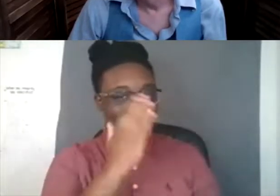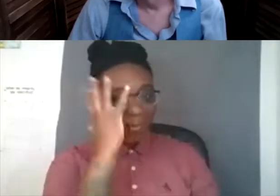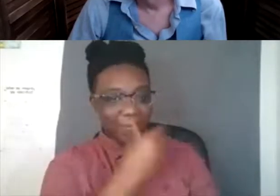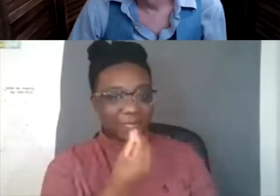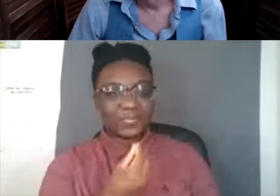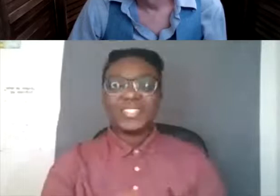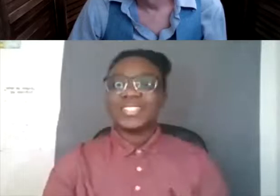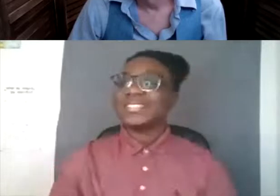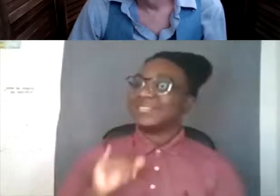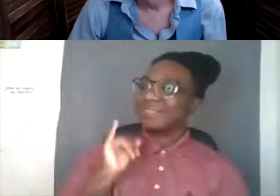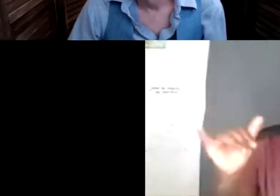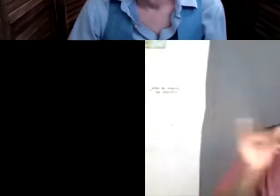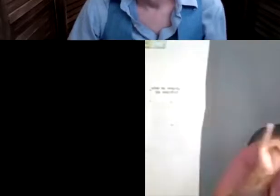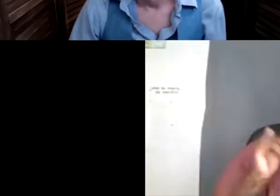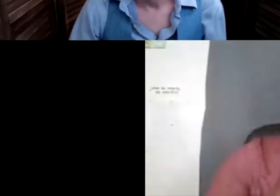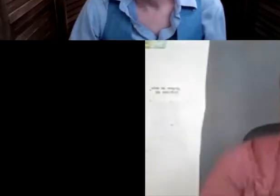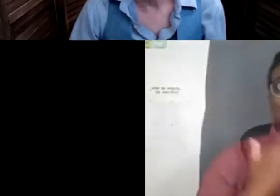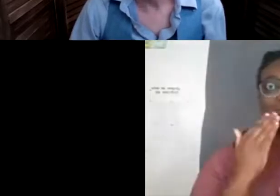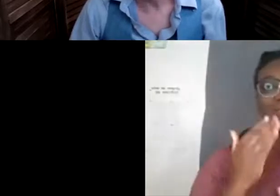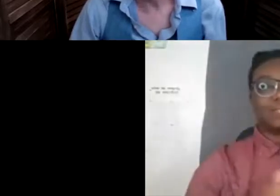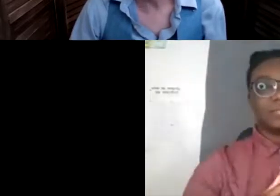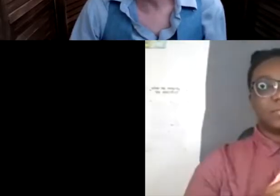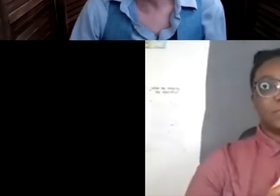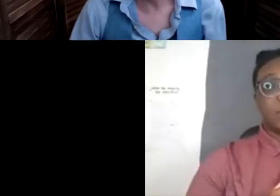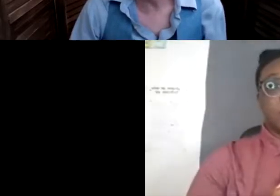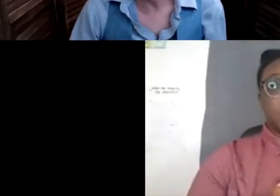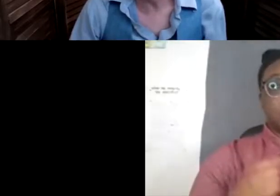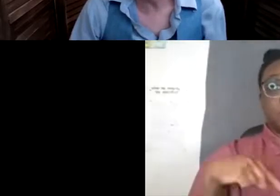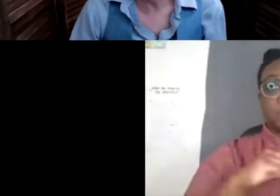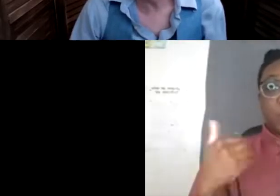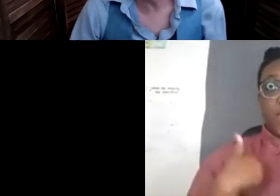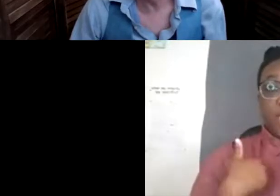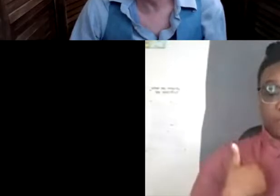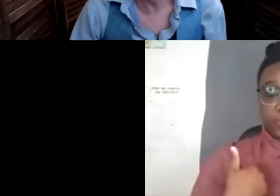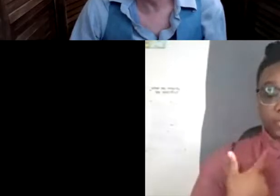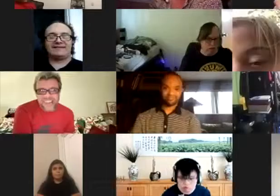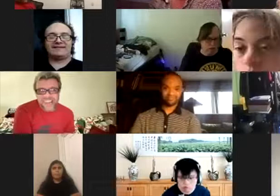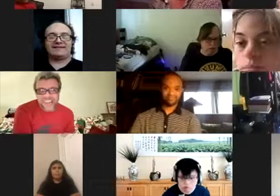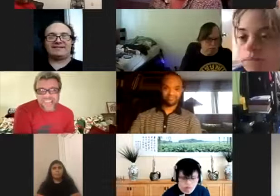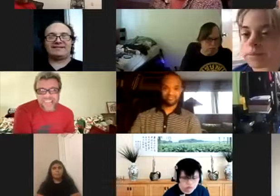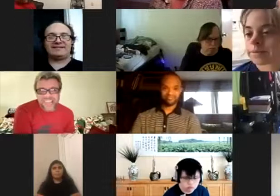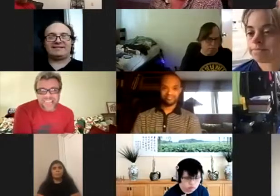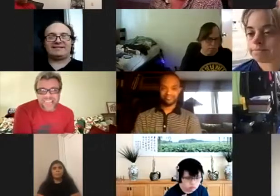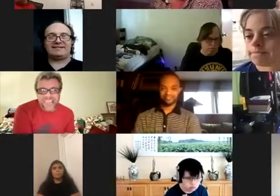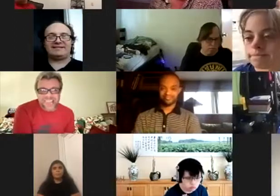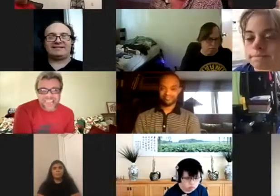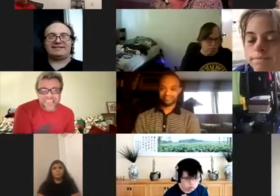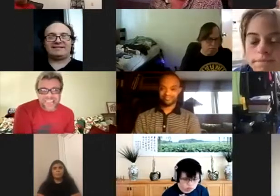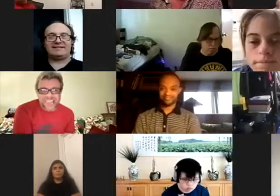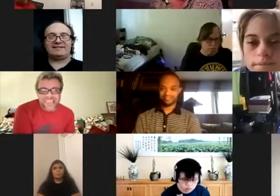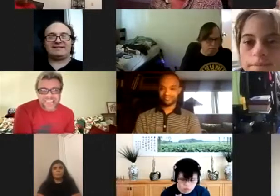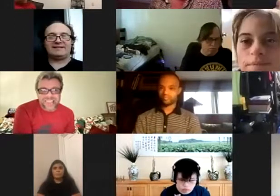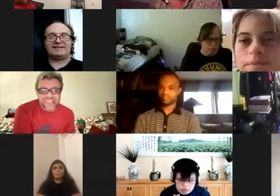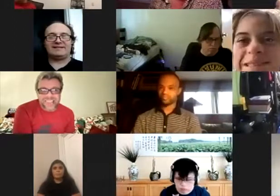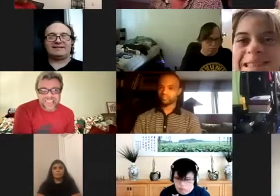are you. Oh. Well, we have a dear friend of mine here who's coming in from Meet the Biz.